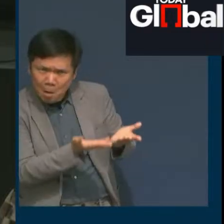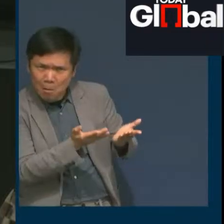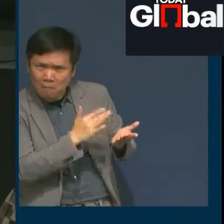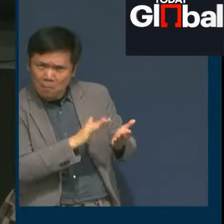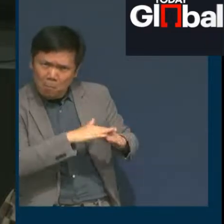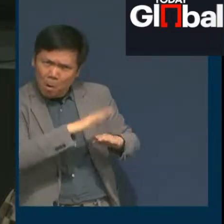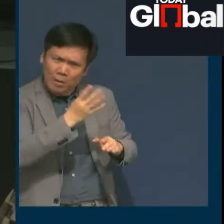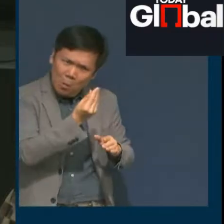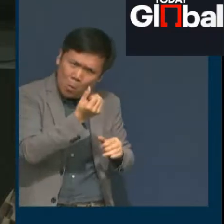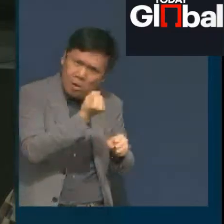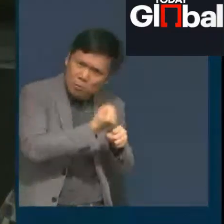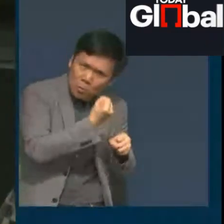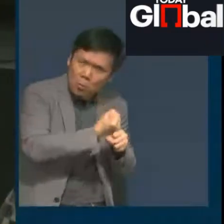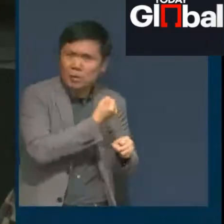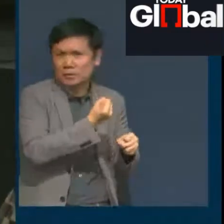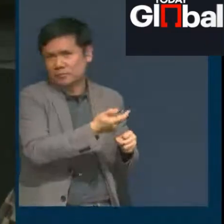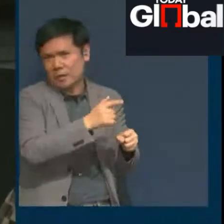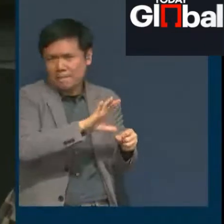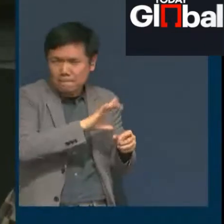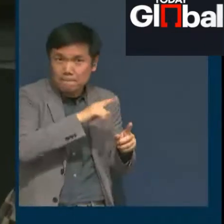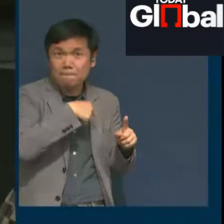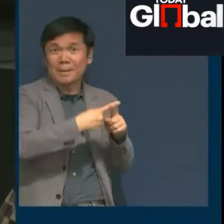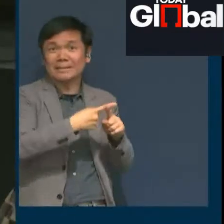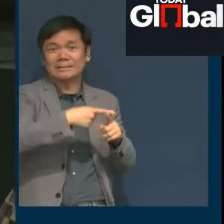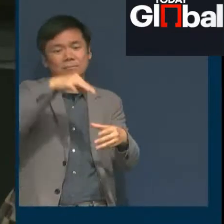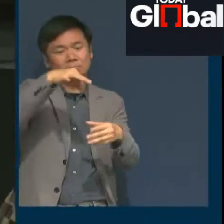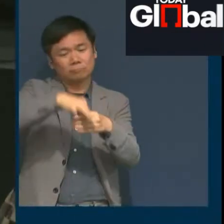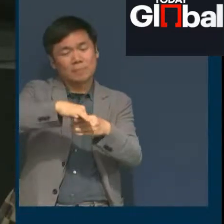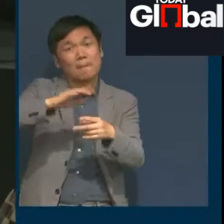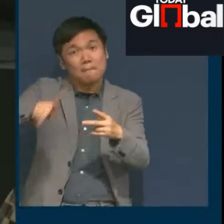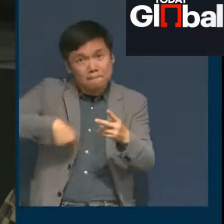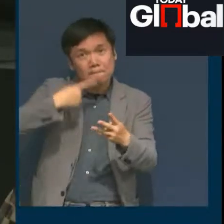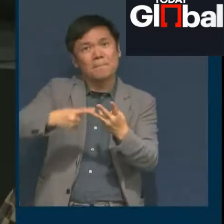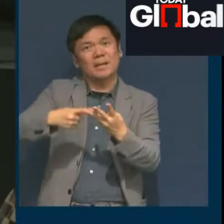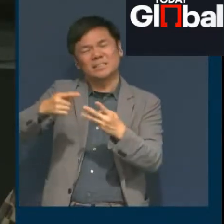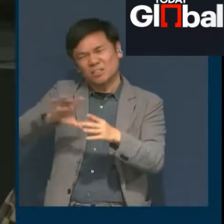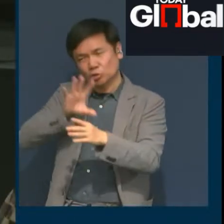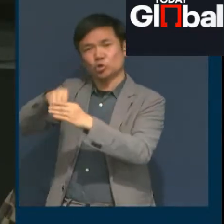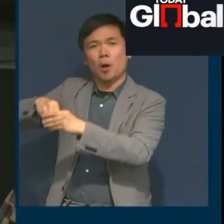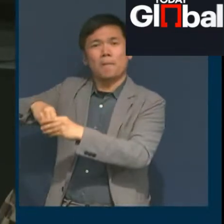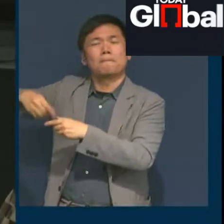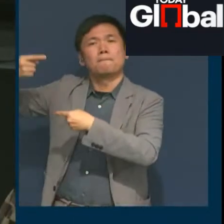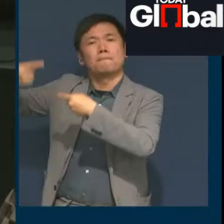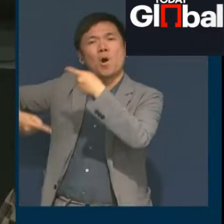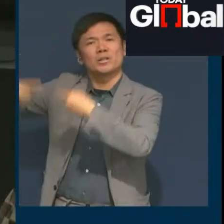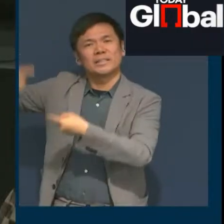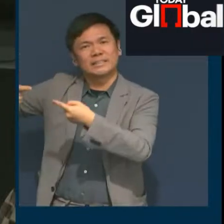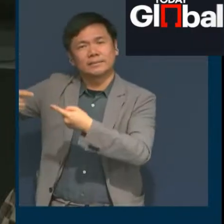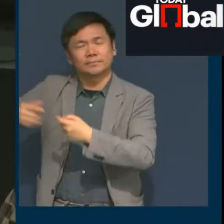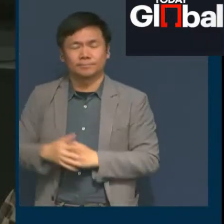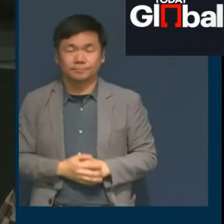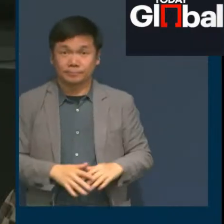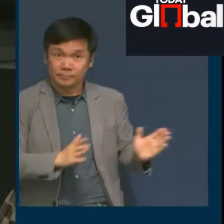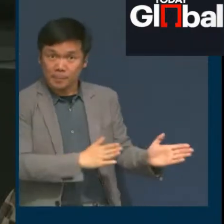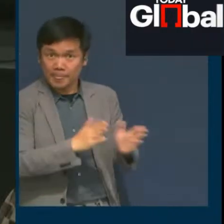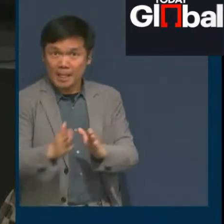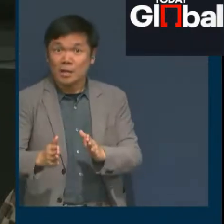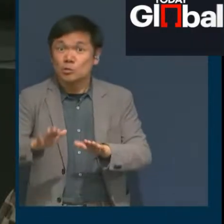and political sphere? Article 7, children with disabilities.